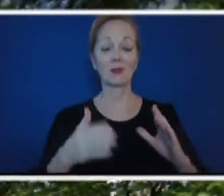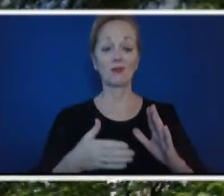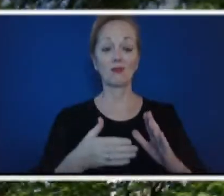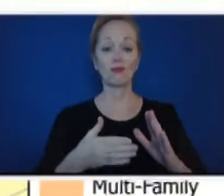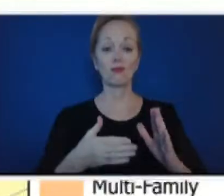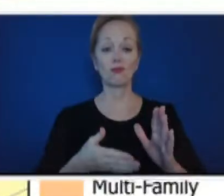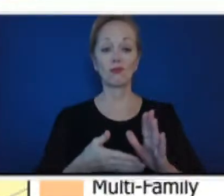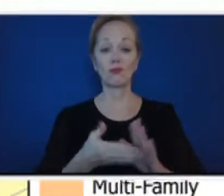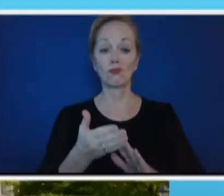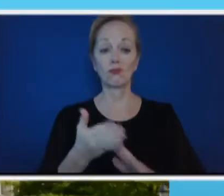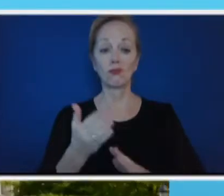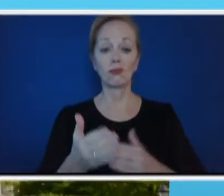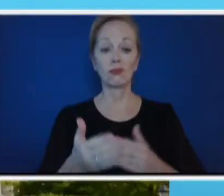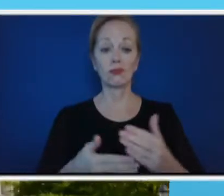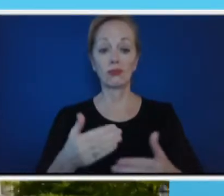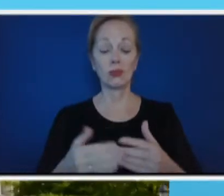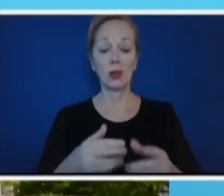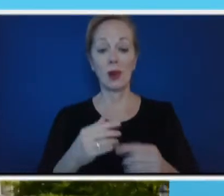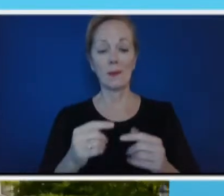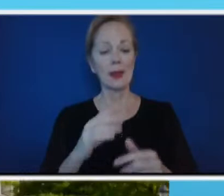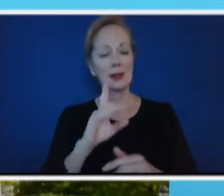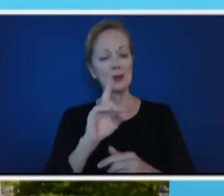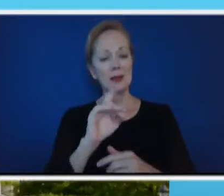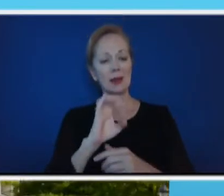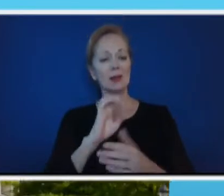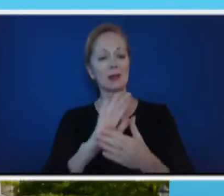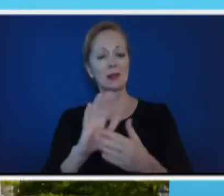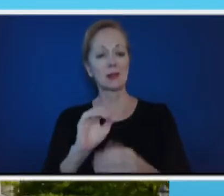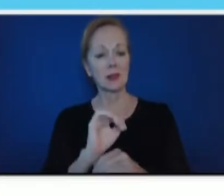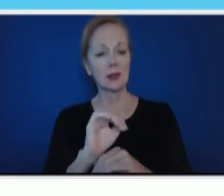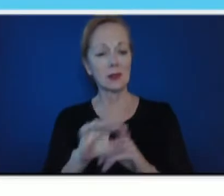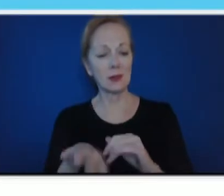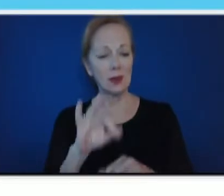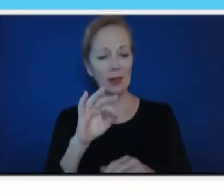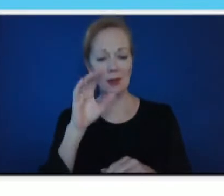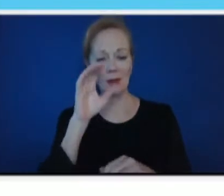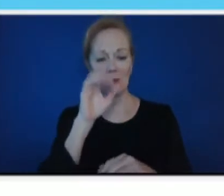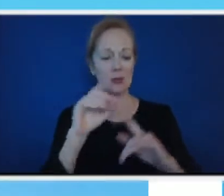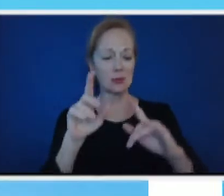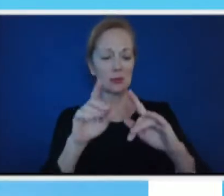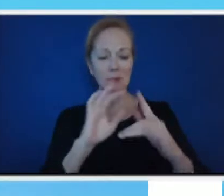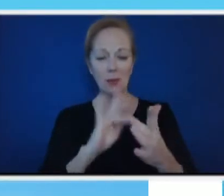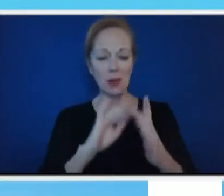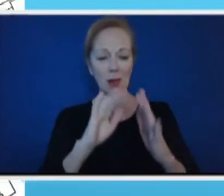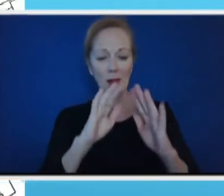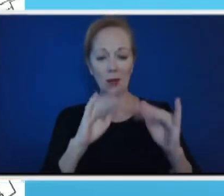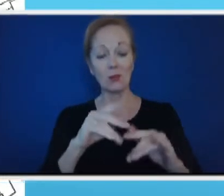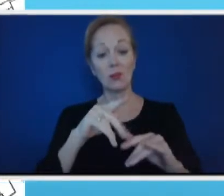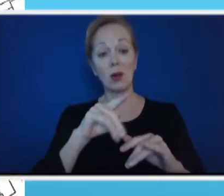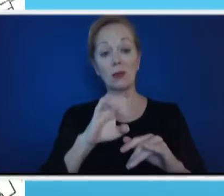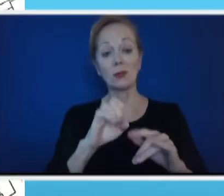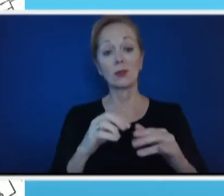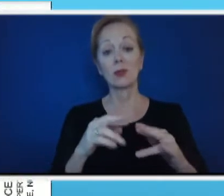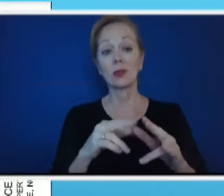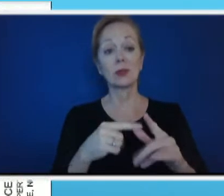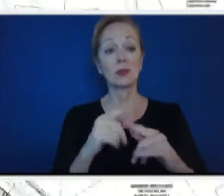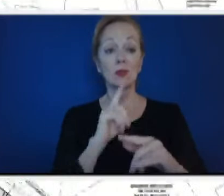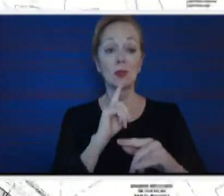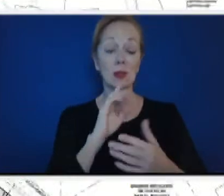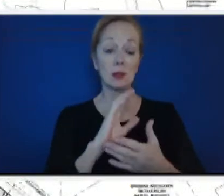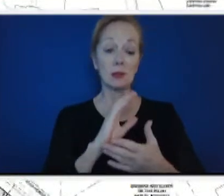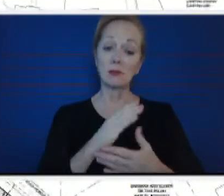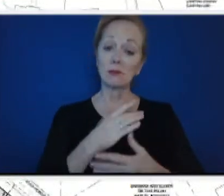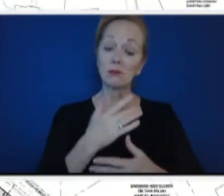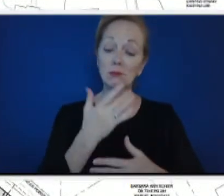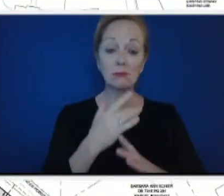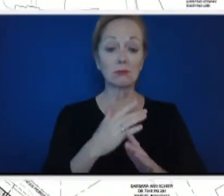think Dave has done a nice job. The goal here is to find some of that missing middle housing. Providence Road corridor, certainly a desirable area to